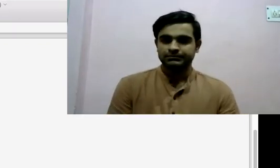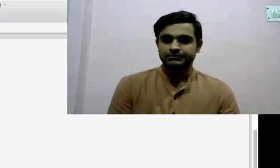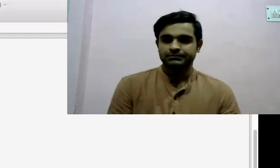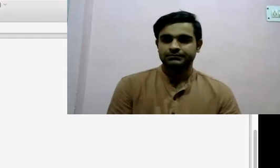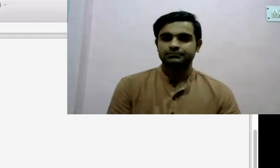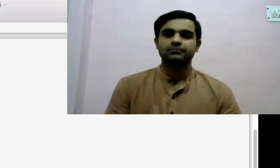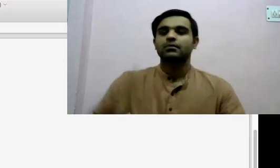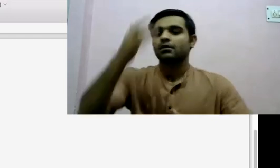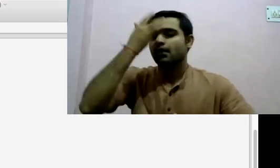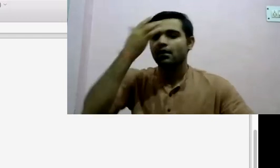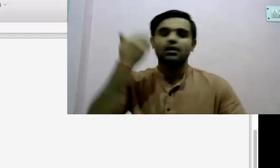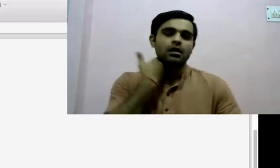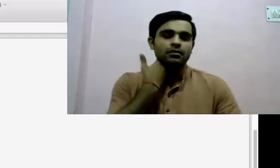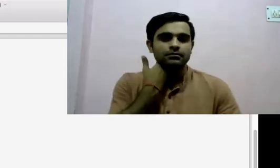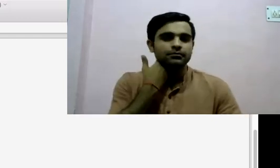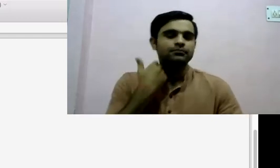fever,